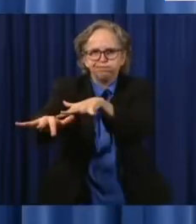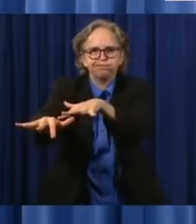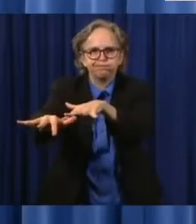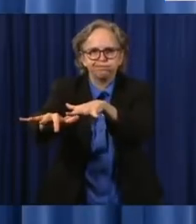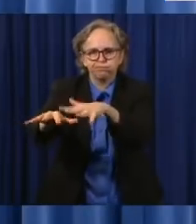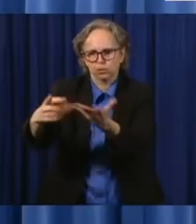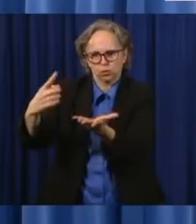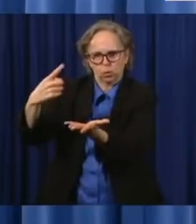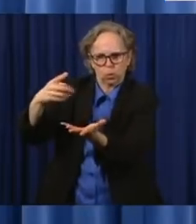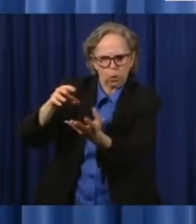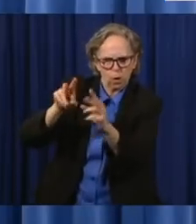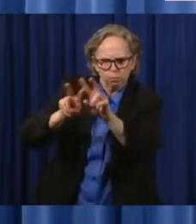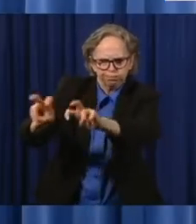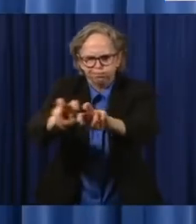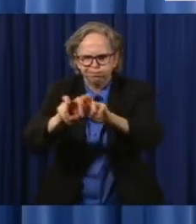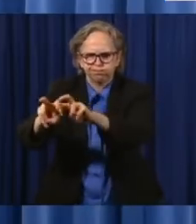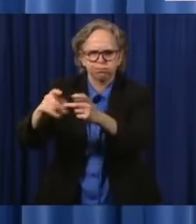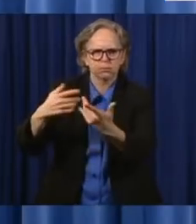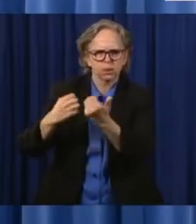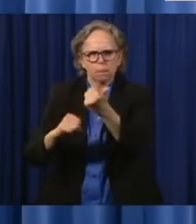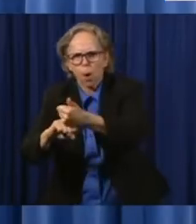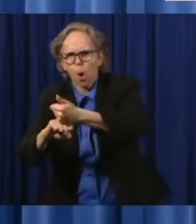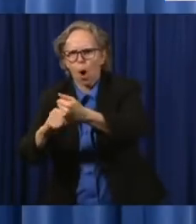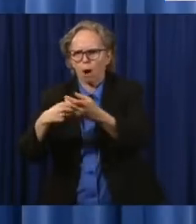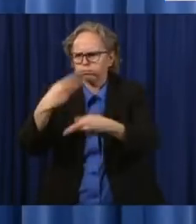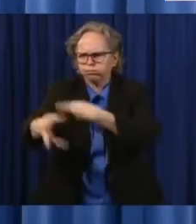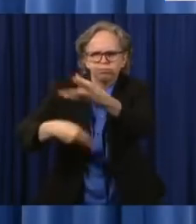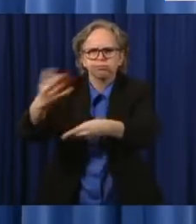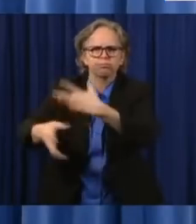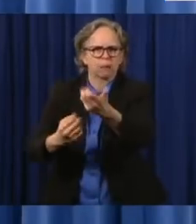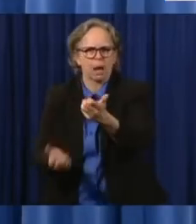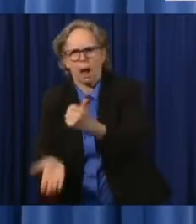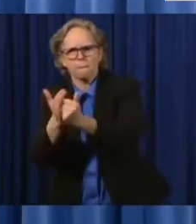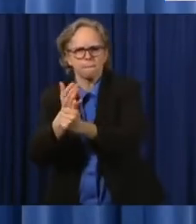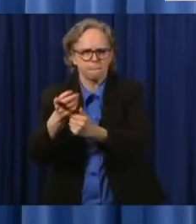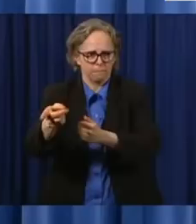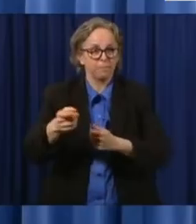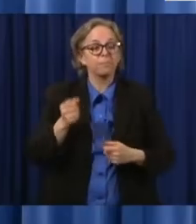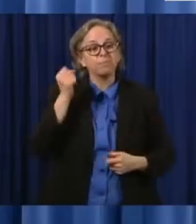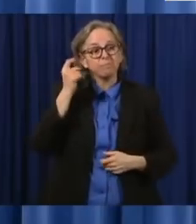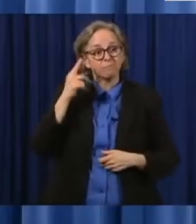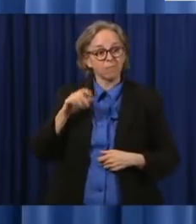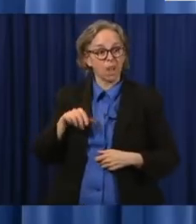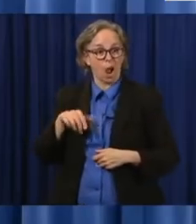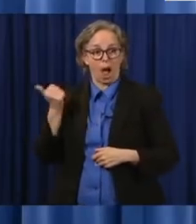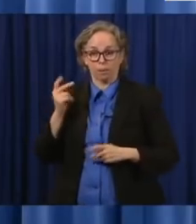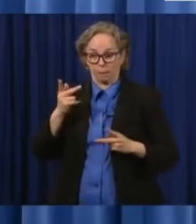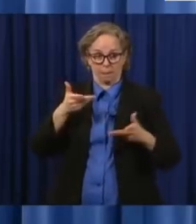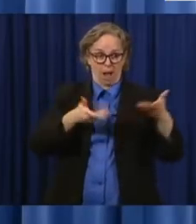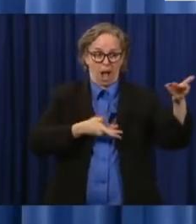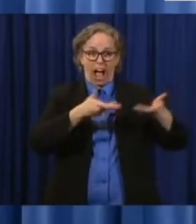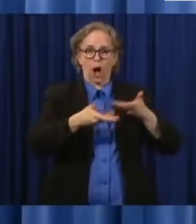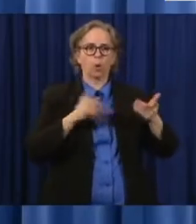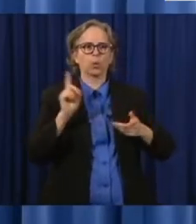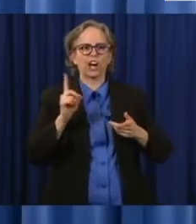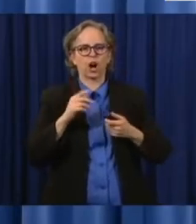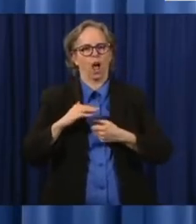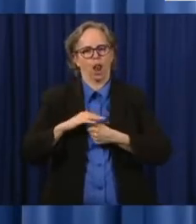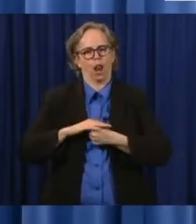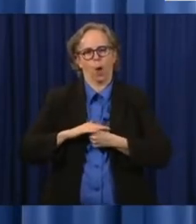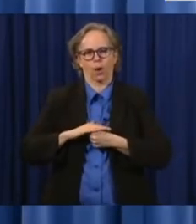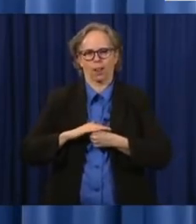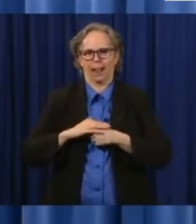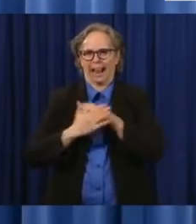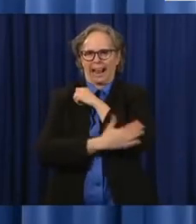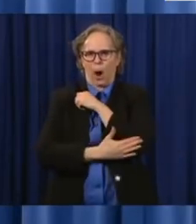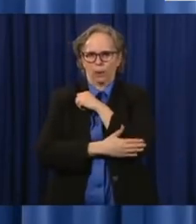part, surge people in there. The rest of the hires, though, are hires that are being done at the local county